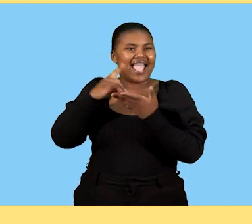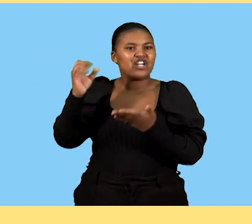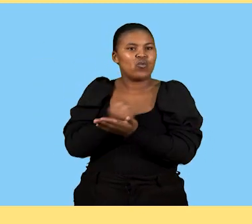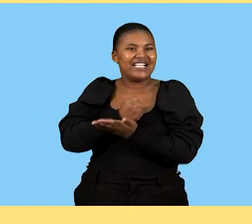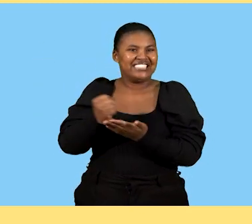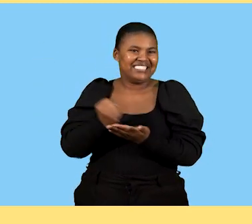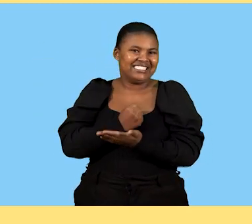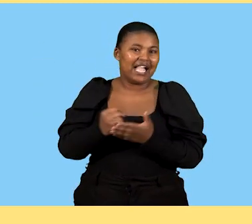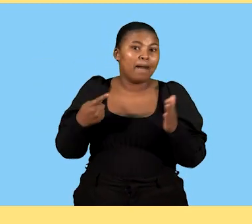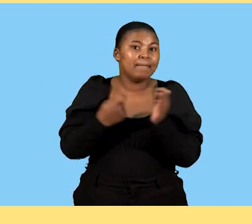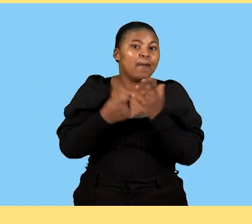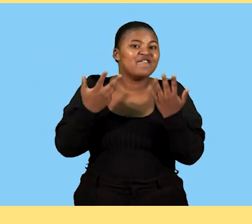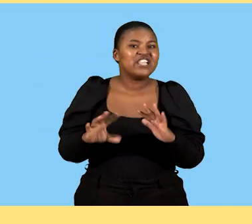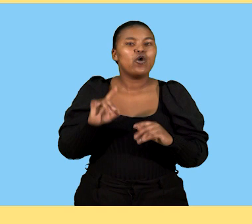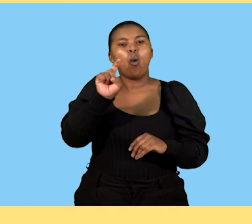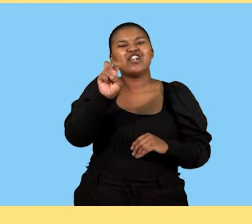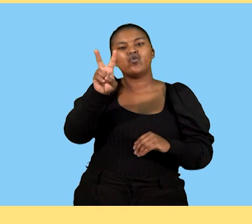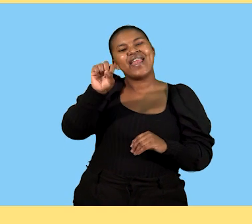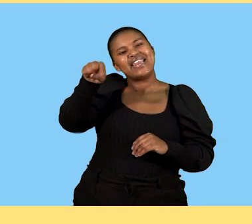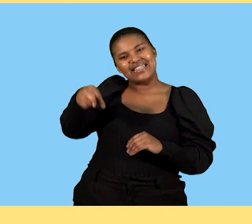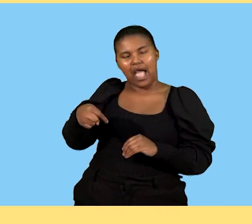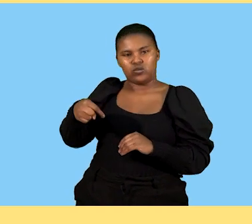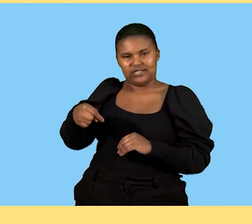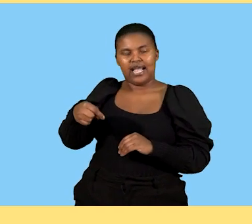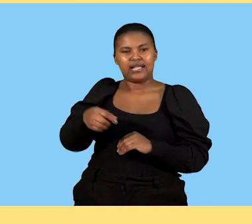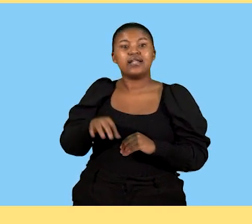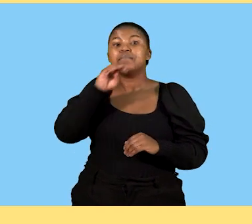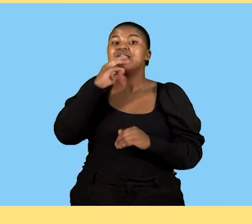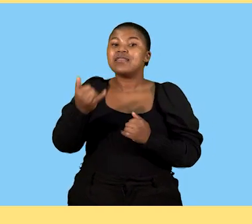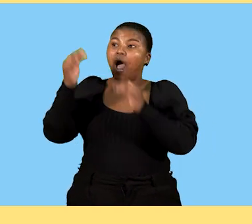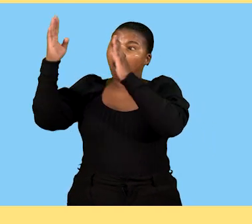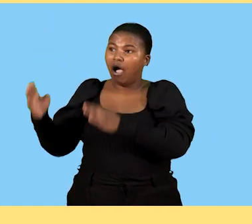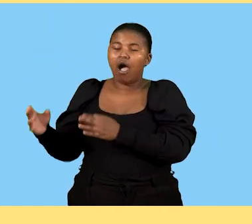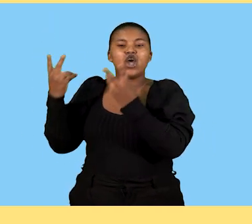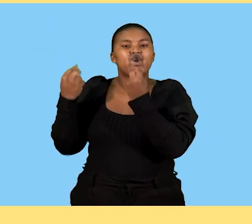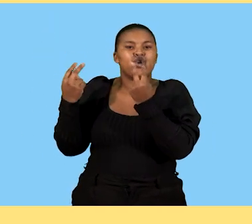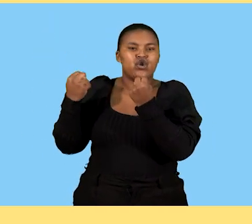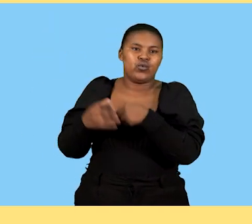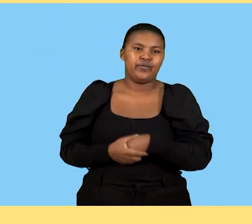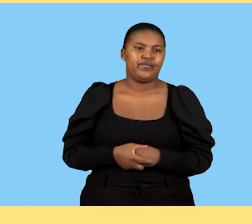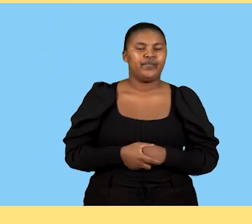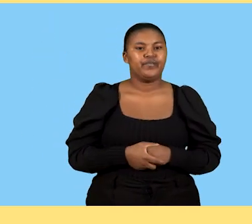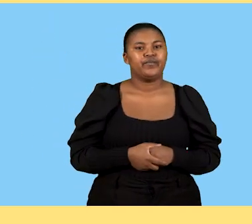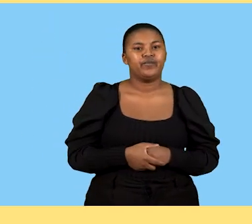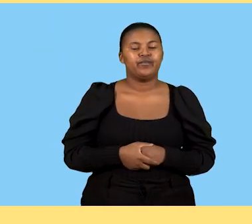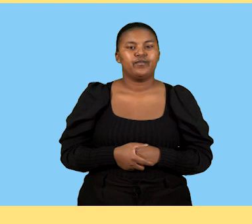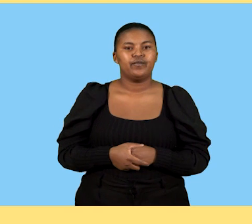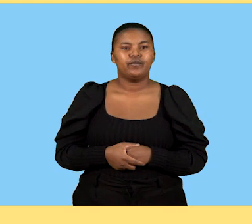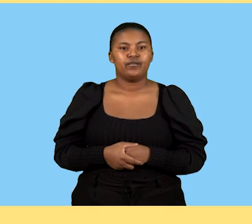register which was bought for 120,000. So I'll come here for the new one. It will not